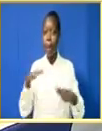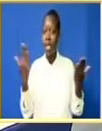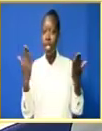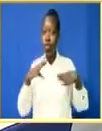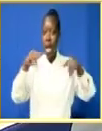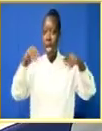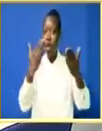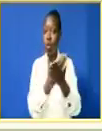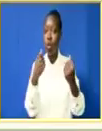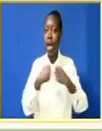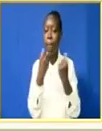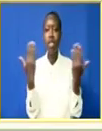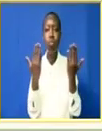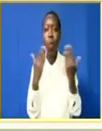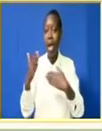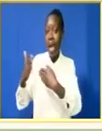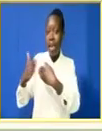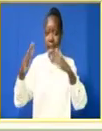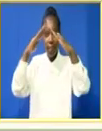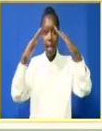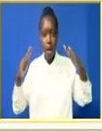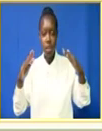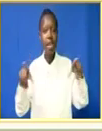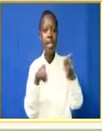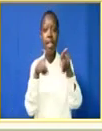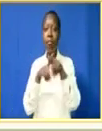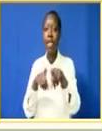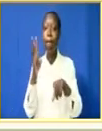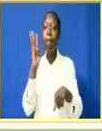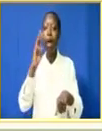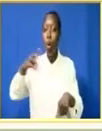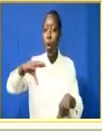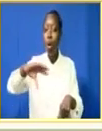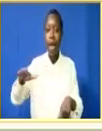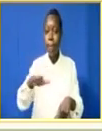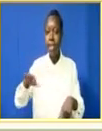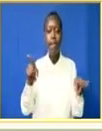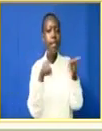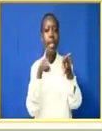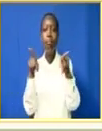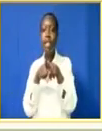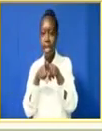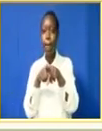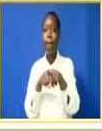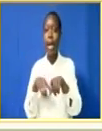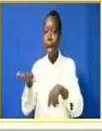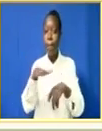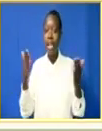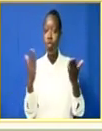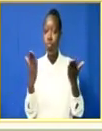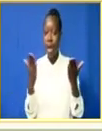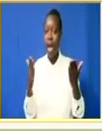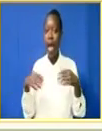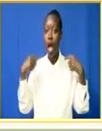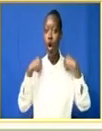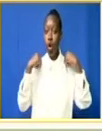happens. We have talked about next to the house. Mm-hmm. We have talked about the tap. Mm-hmm. We also also talked about the hanging lines because the clothes are going to